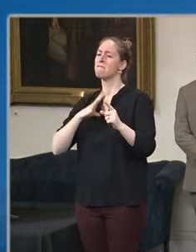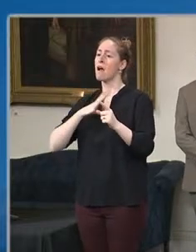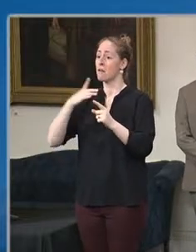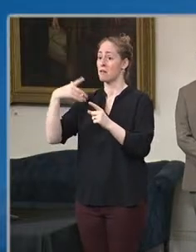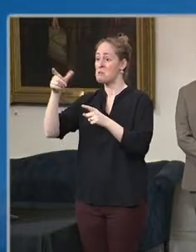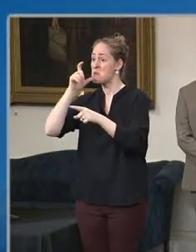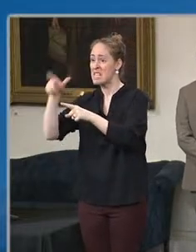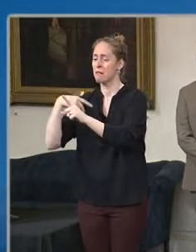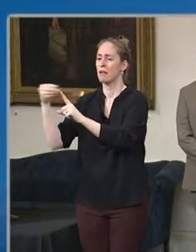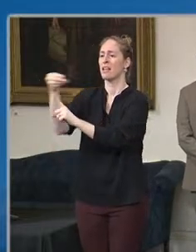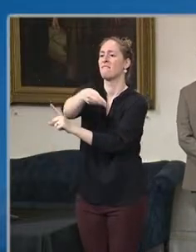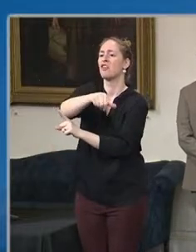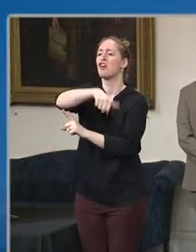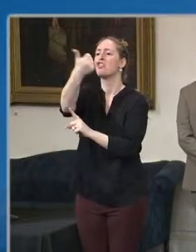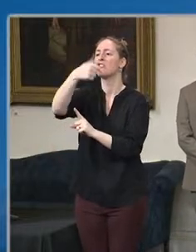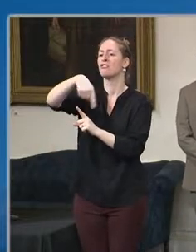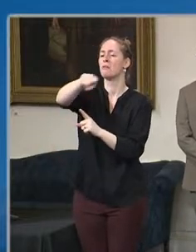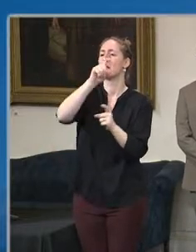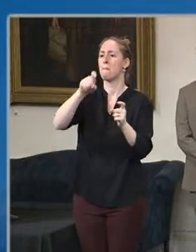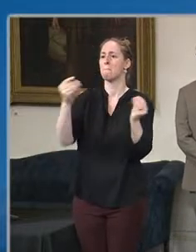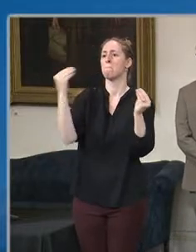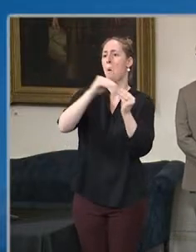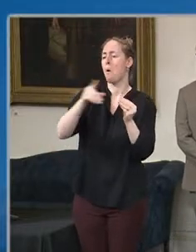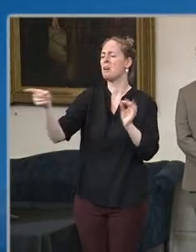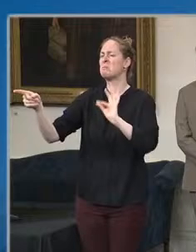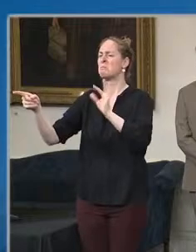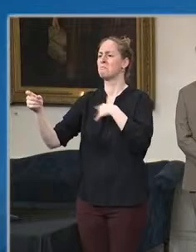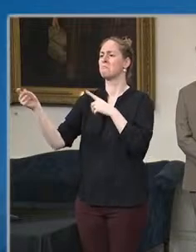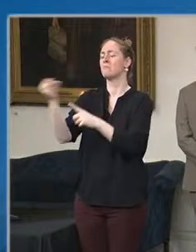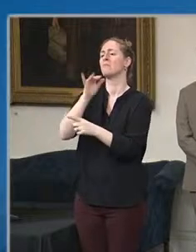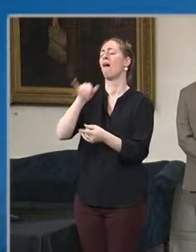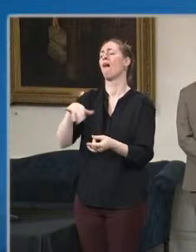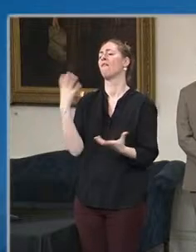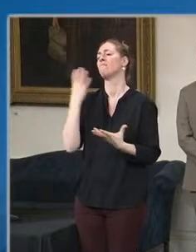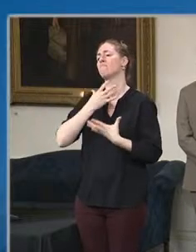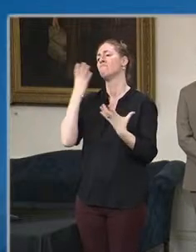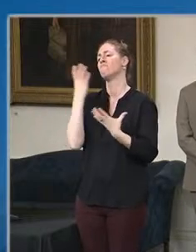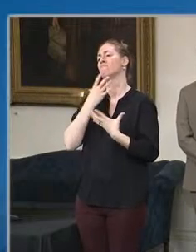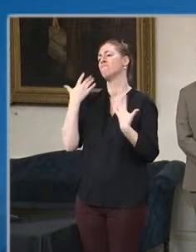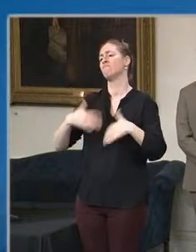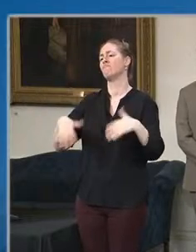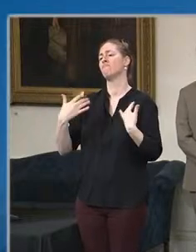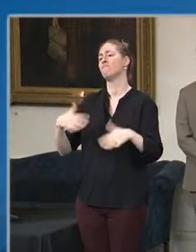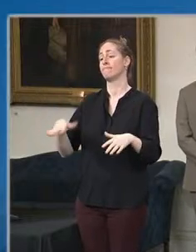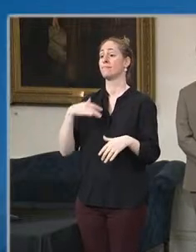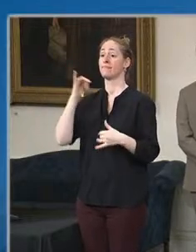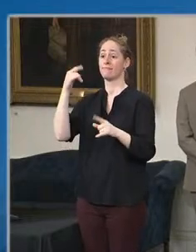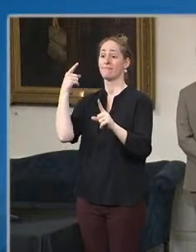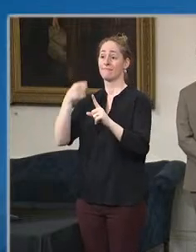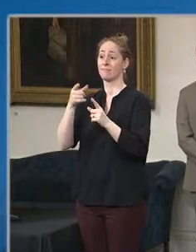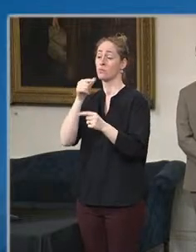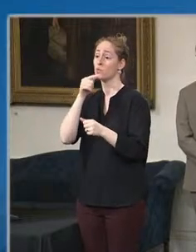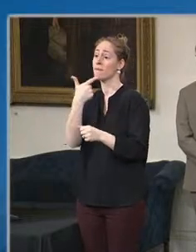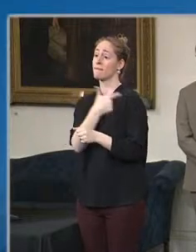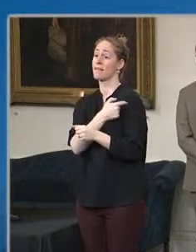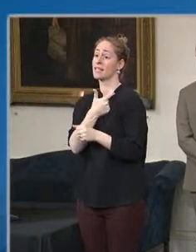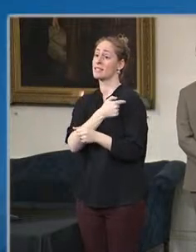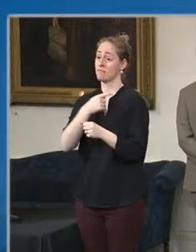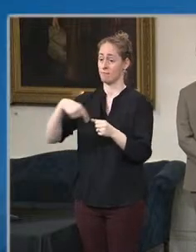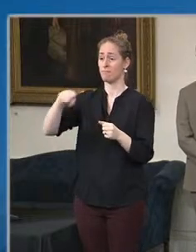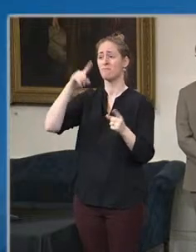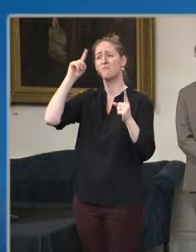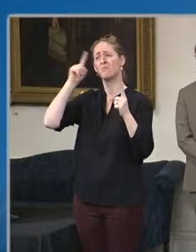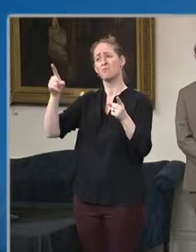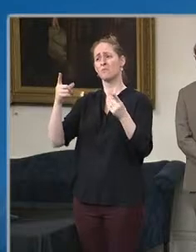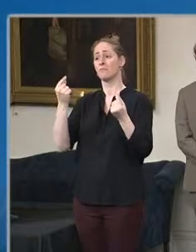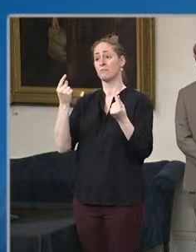more than they. The promise of that vaccine has given us all some much-needed hope. We can now see the end of the